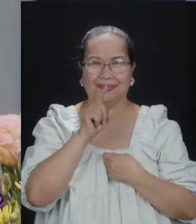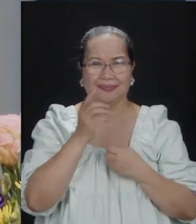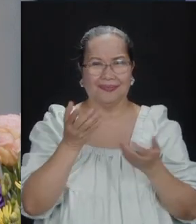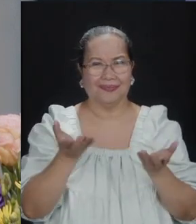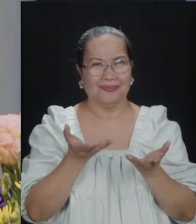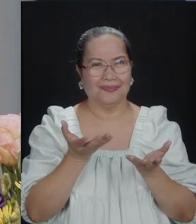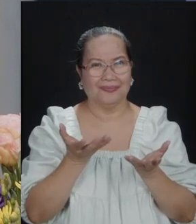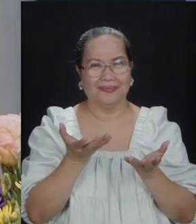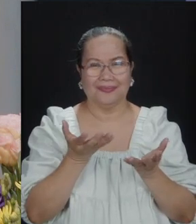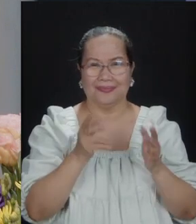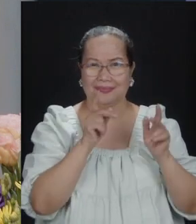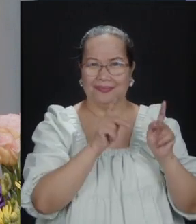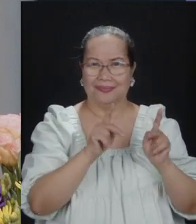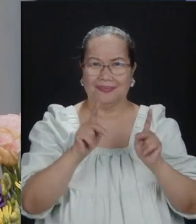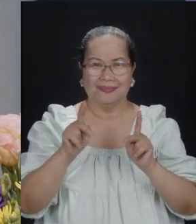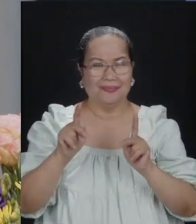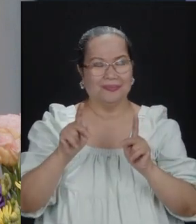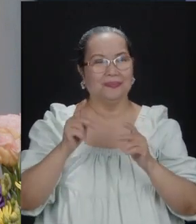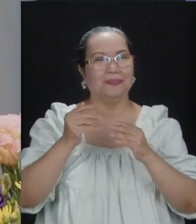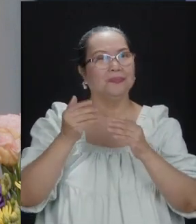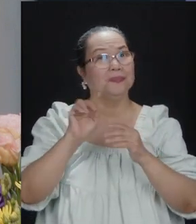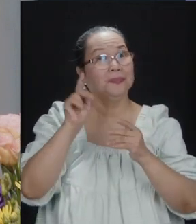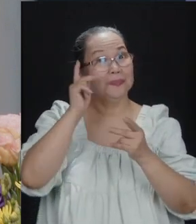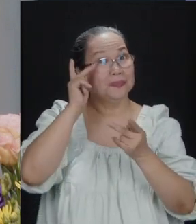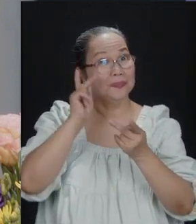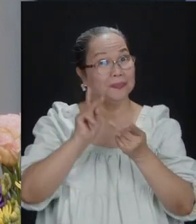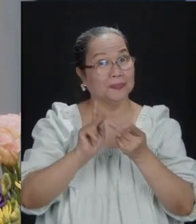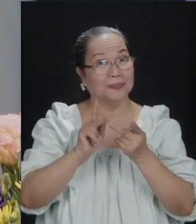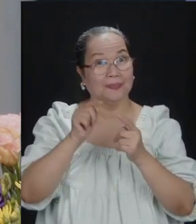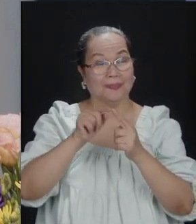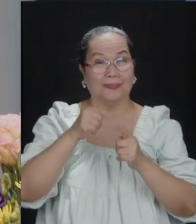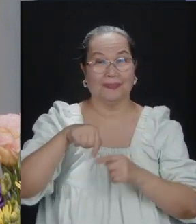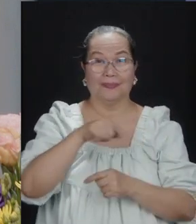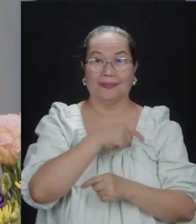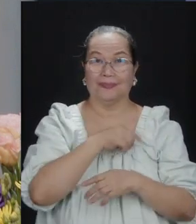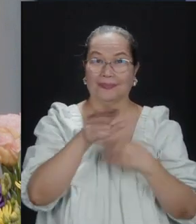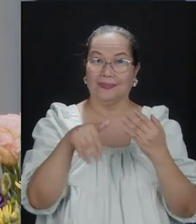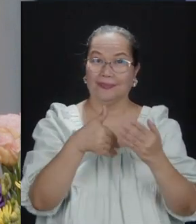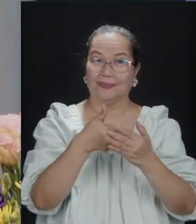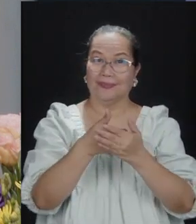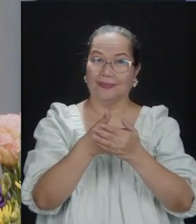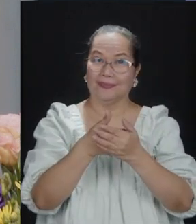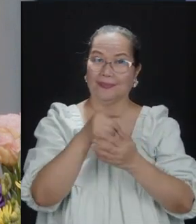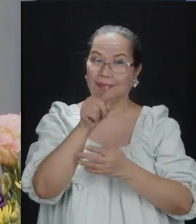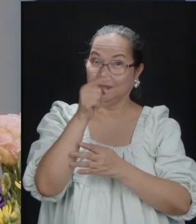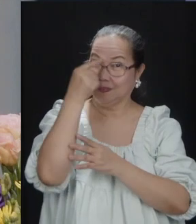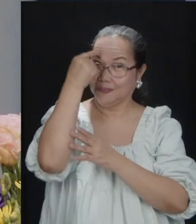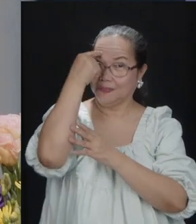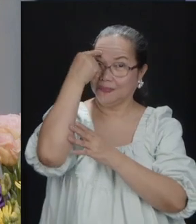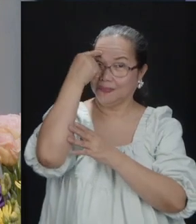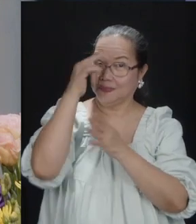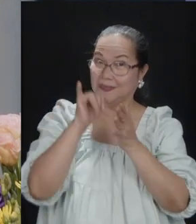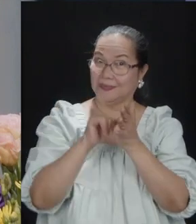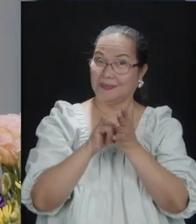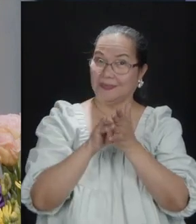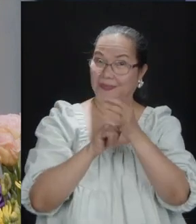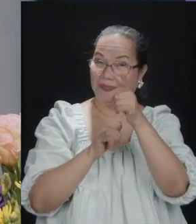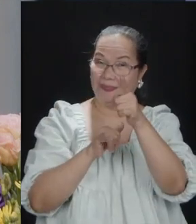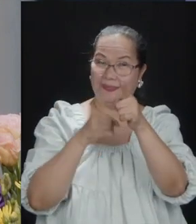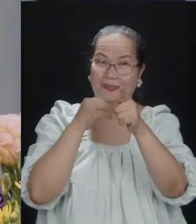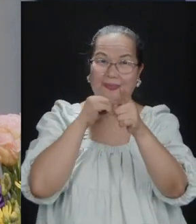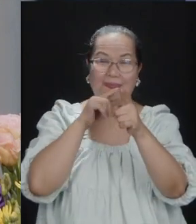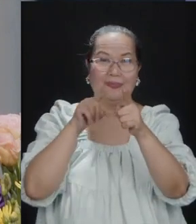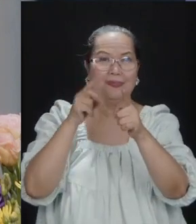God has purposed us to be. Maybe because by all measure, you're thinking that you are in a